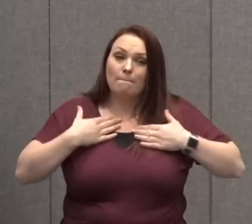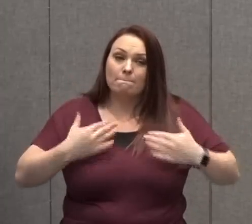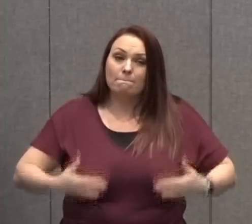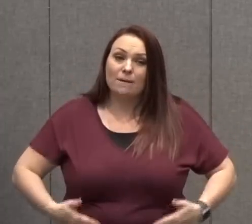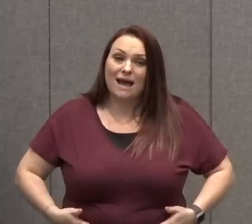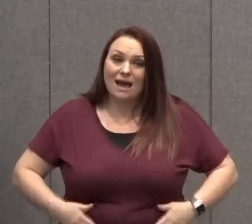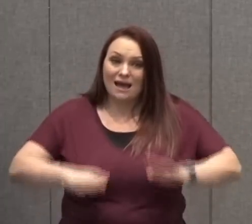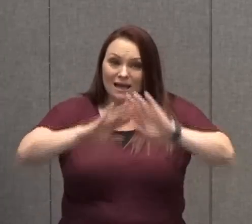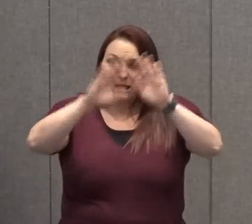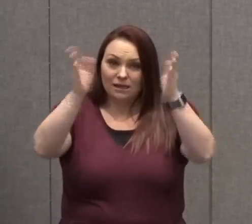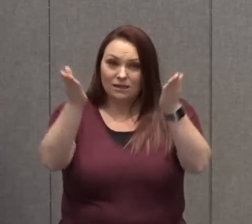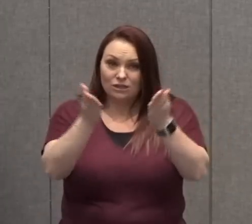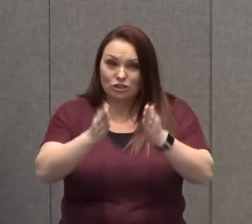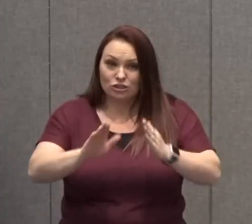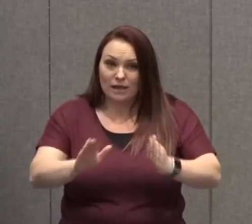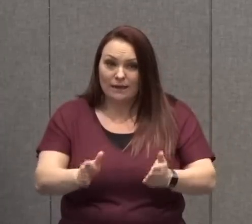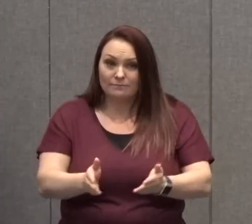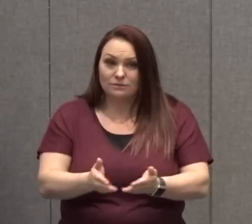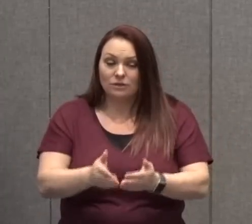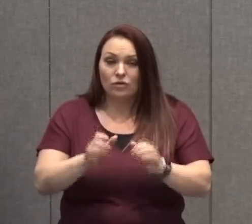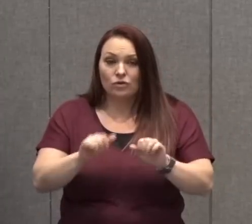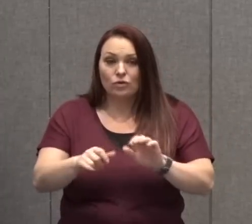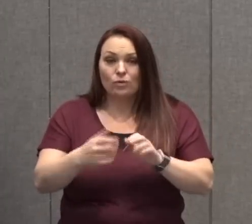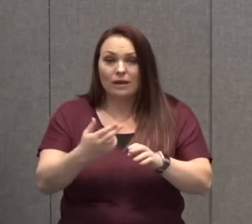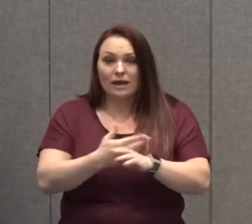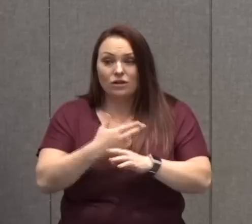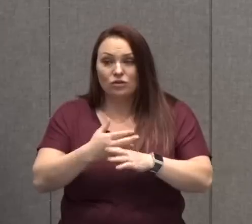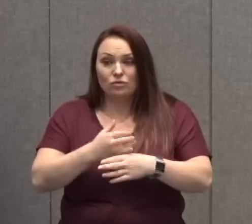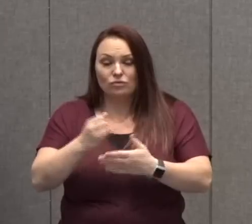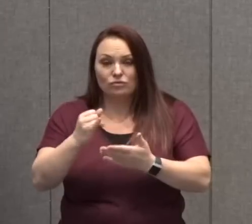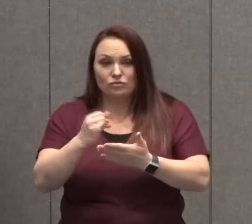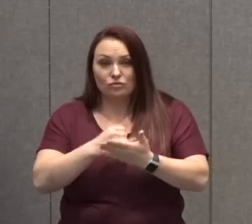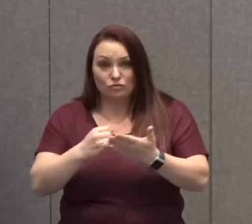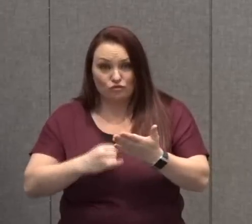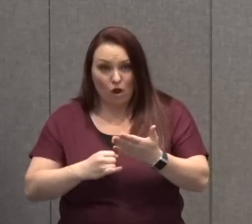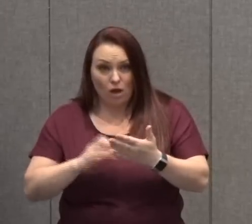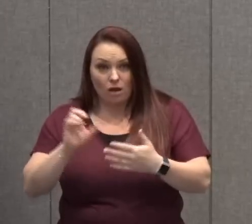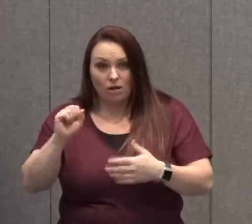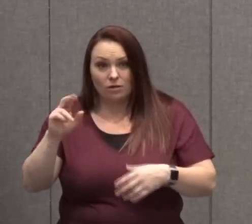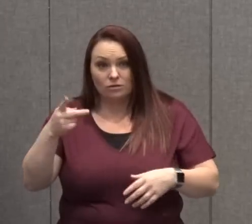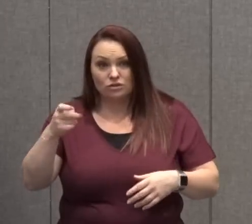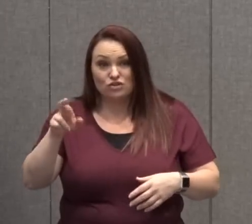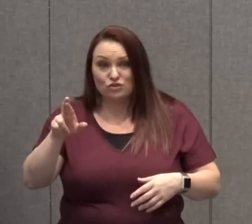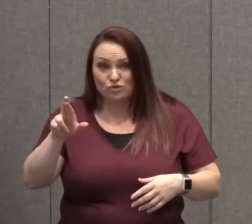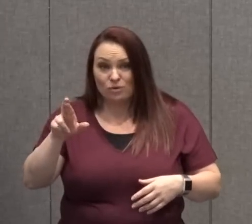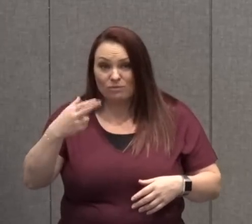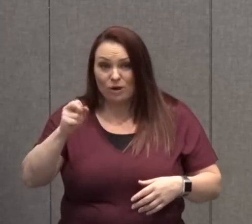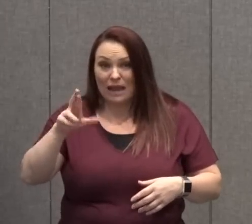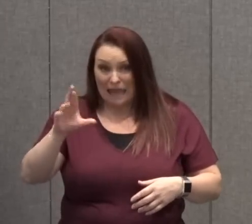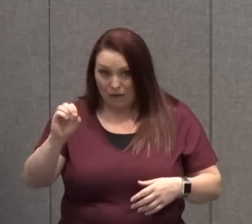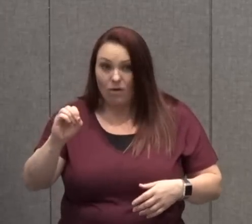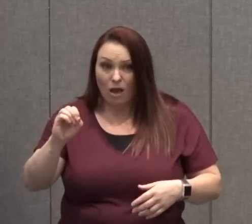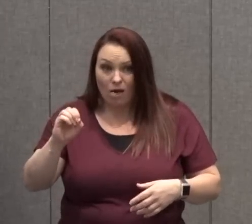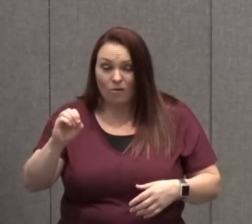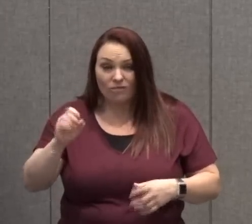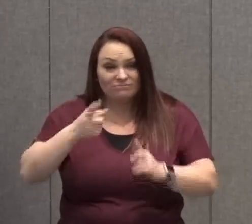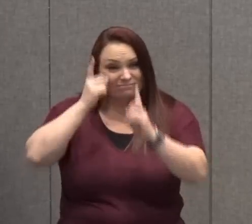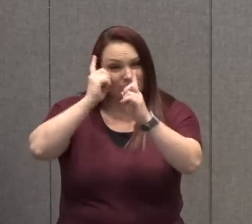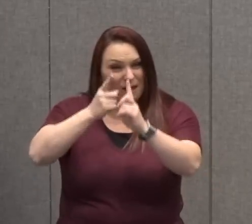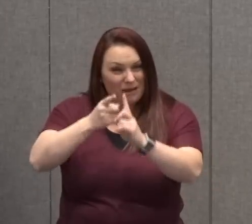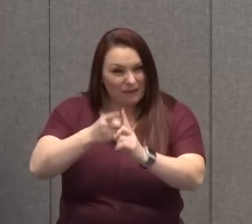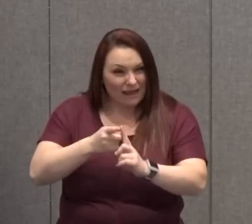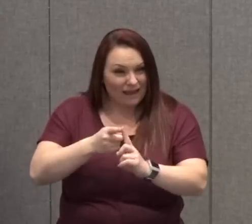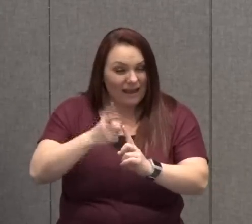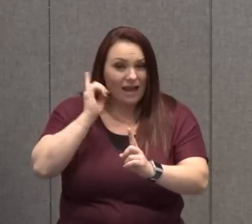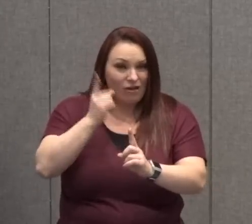you can use to draw a superhero ding ding ding ding congratulations for